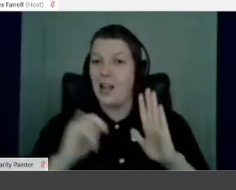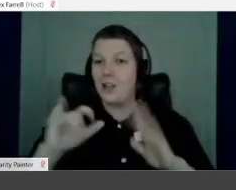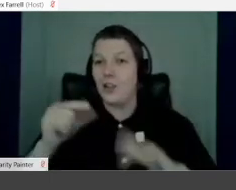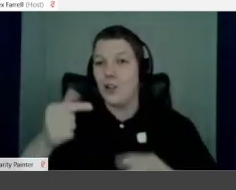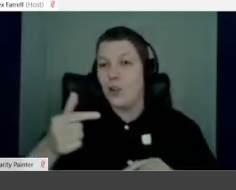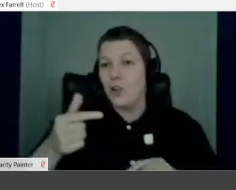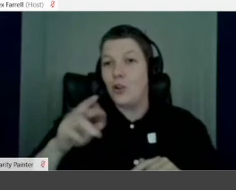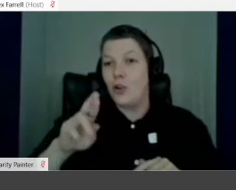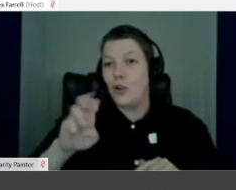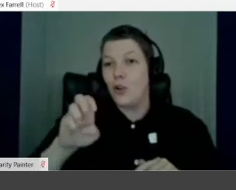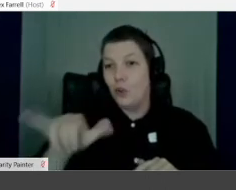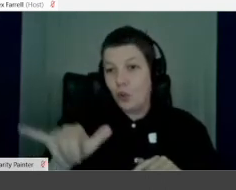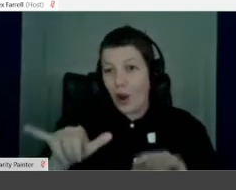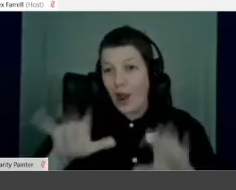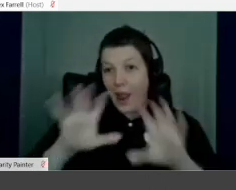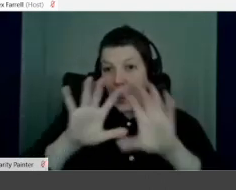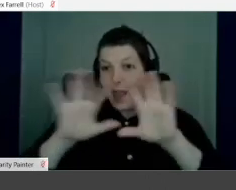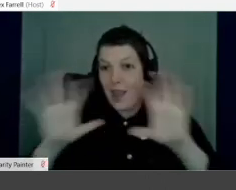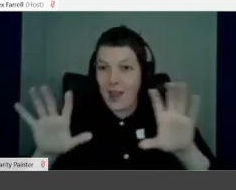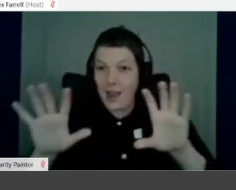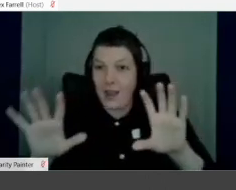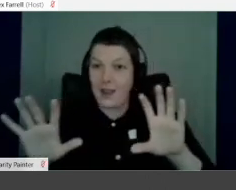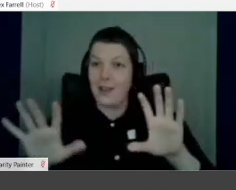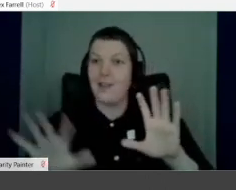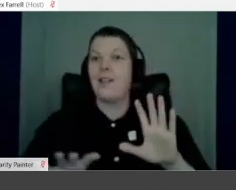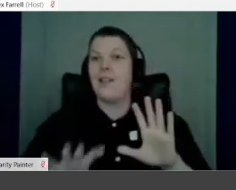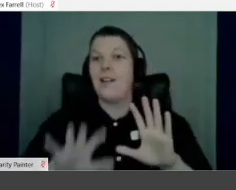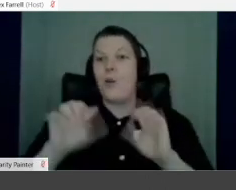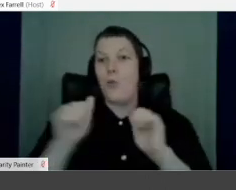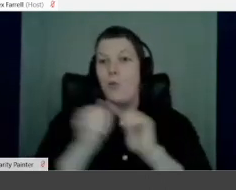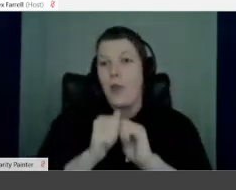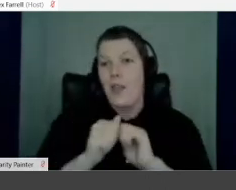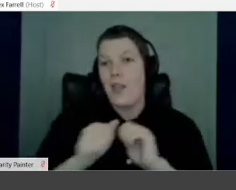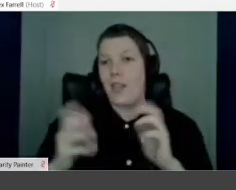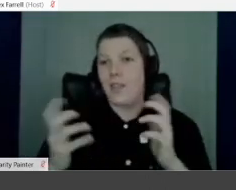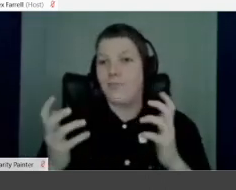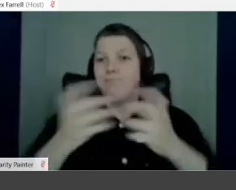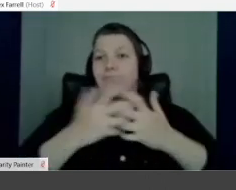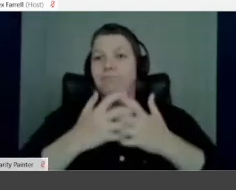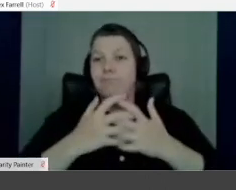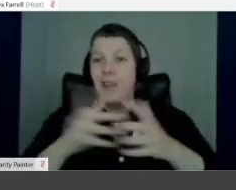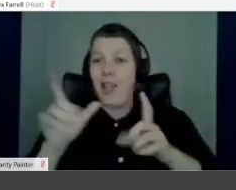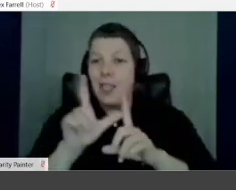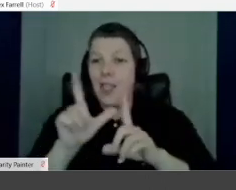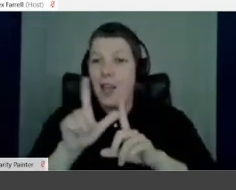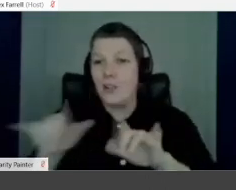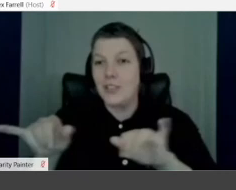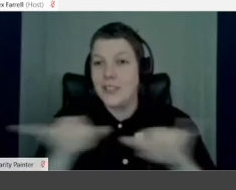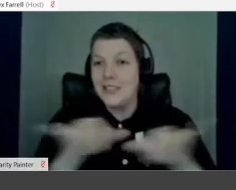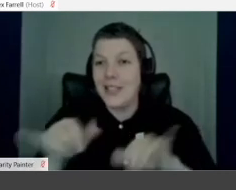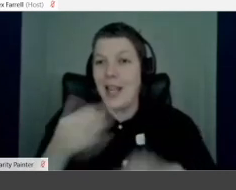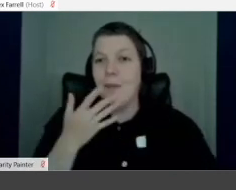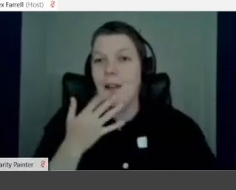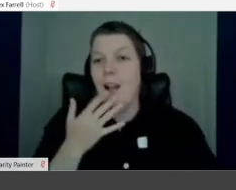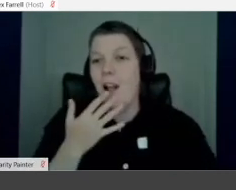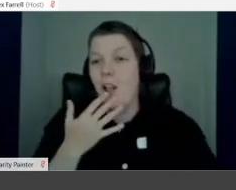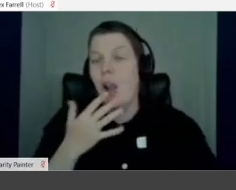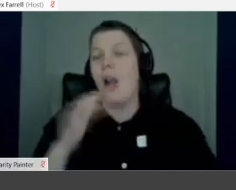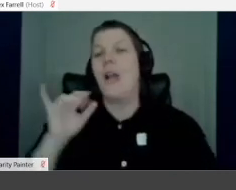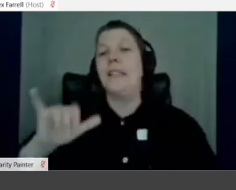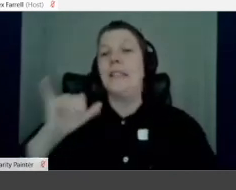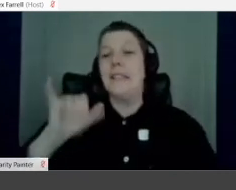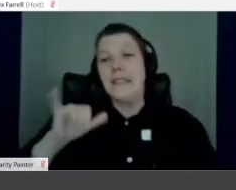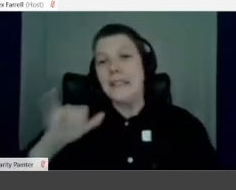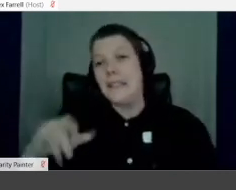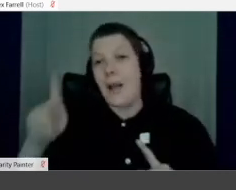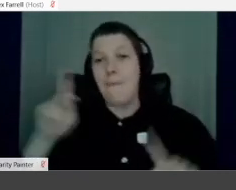You can't design in a way that might look the best. You have to design it for readability. You have to design it